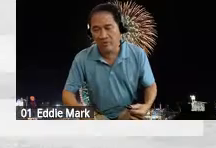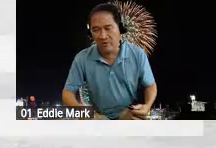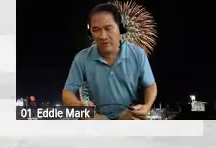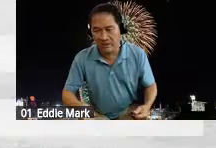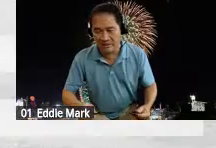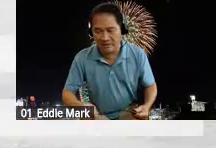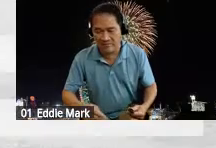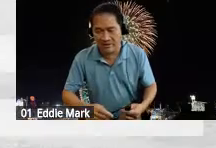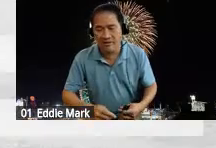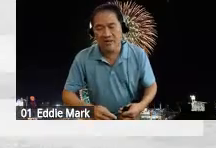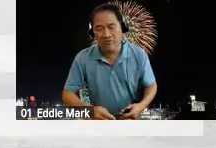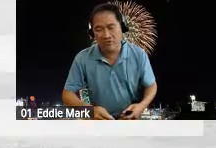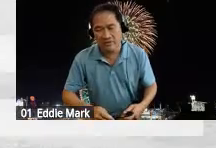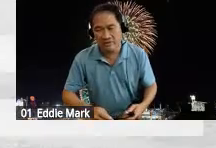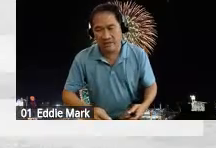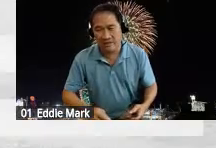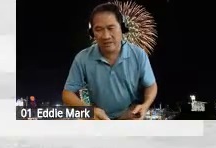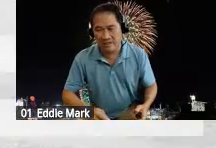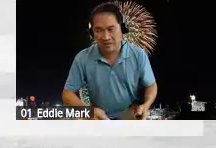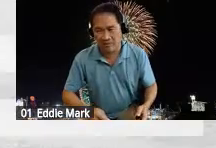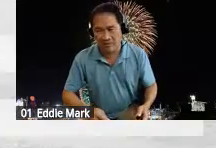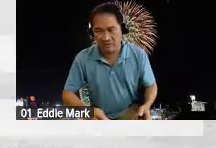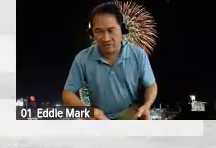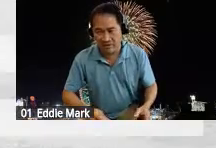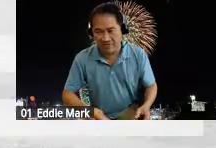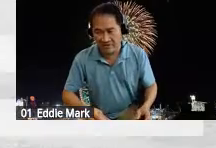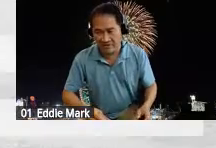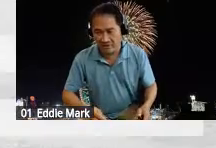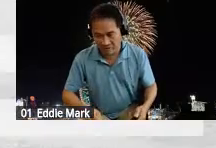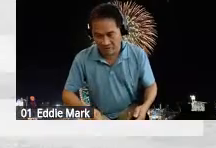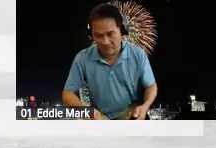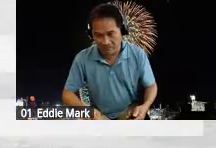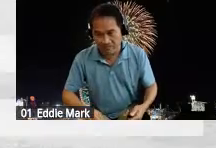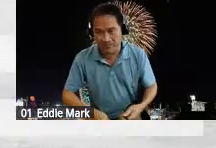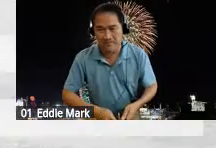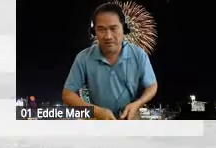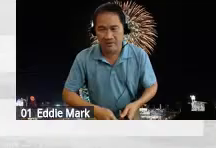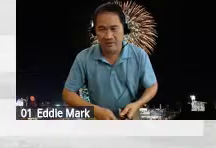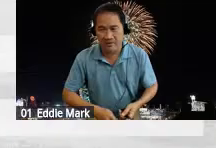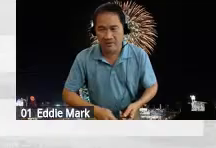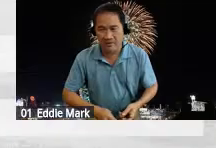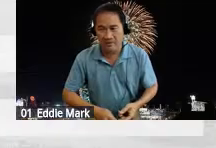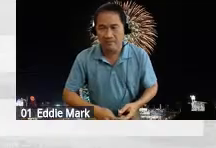So we will submit written testimonies to that effect also.